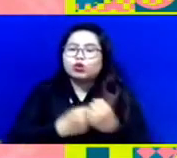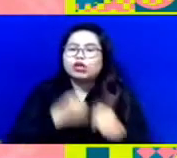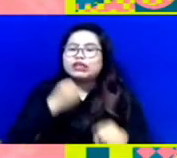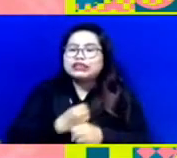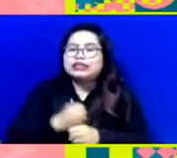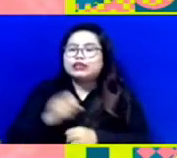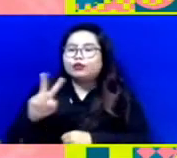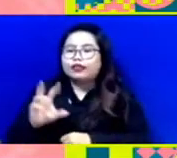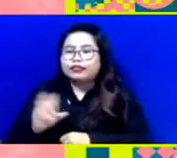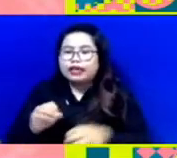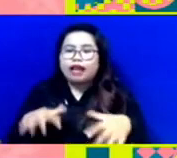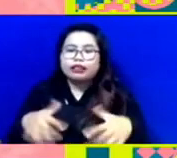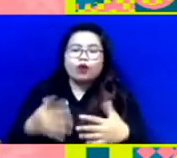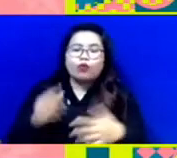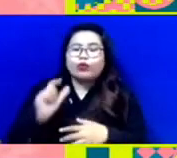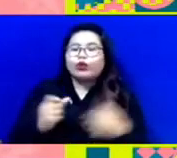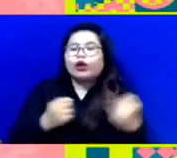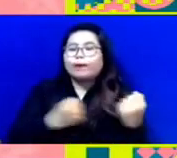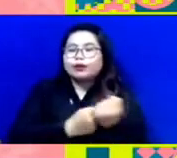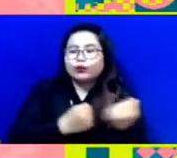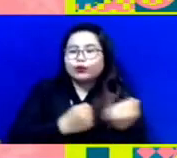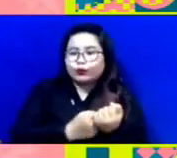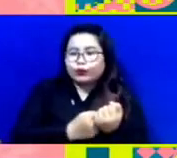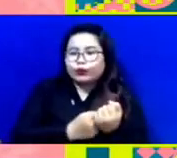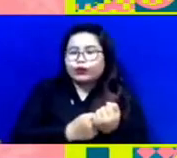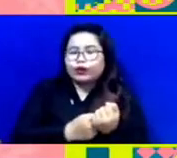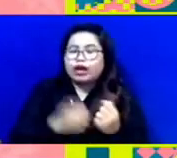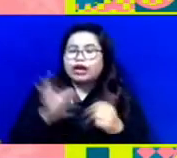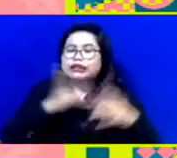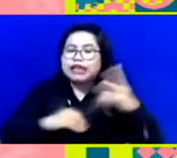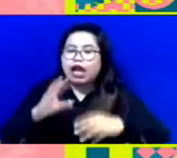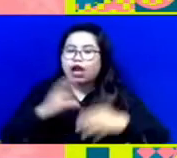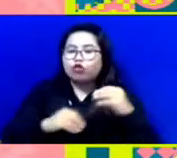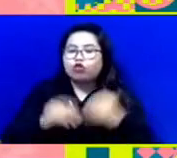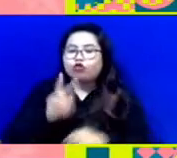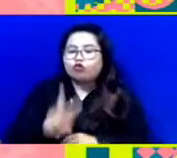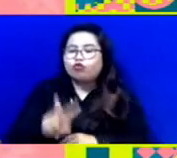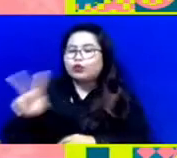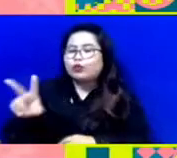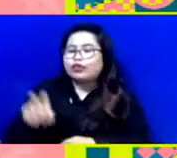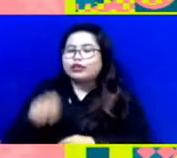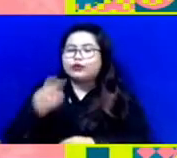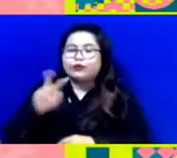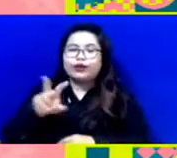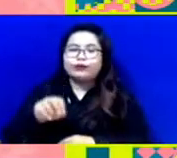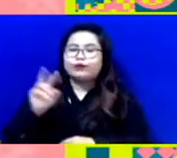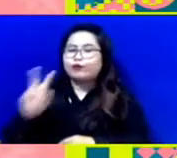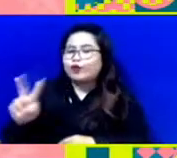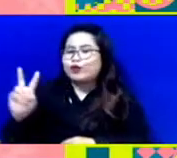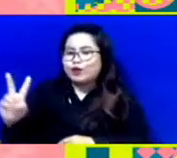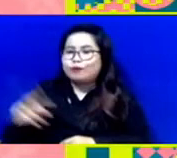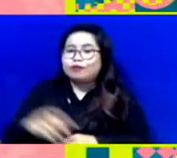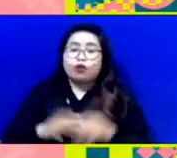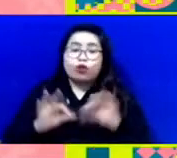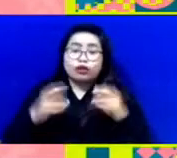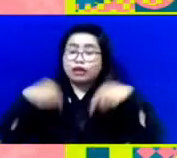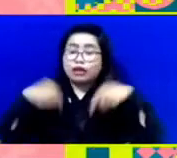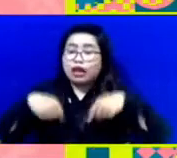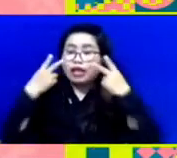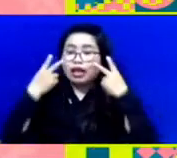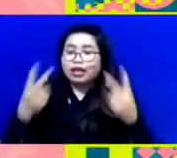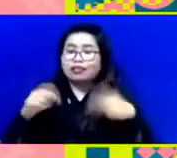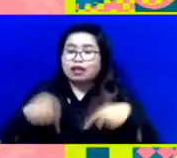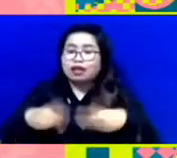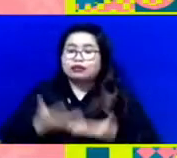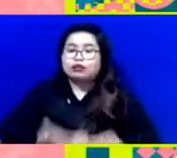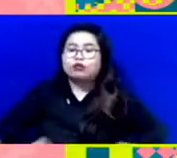values 20 dialogues and discussions. We all see the world situation as it is.